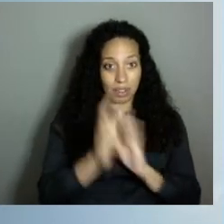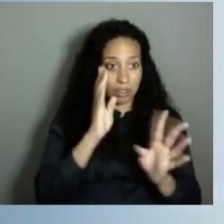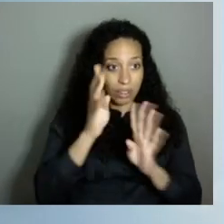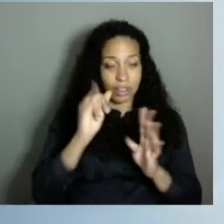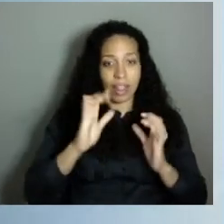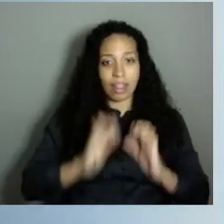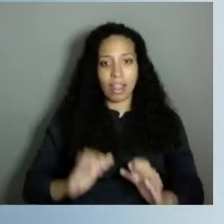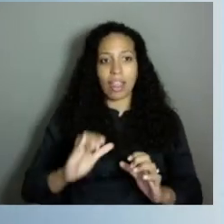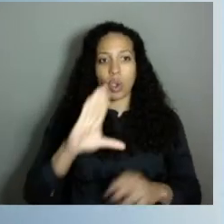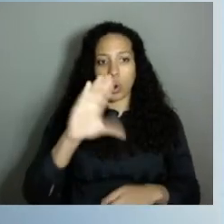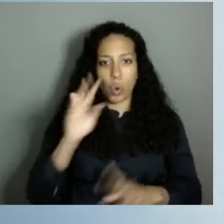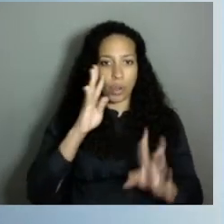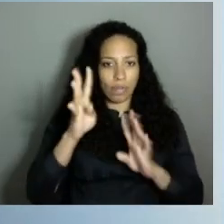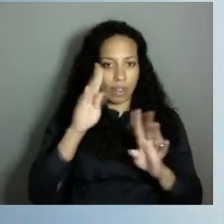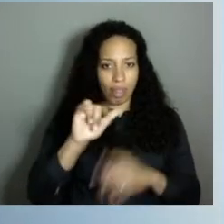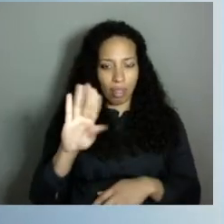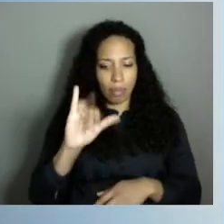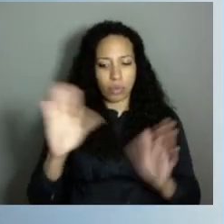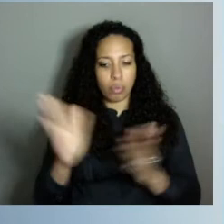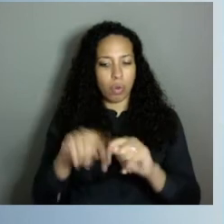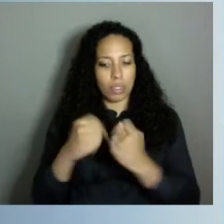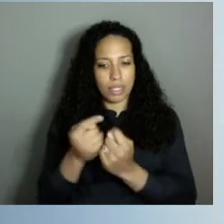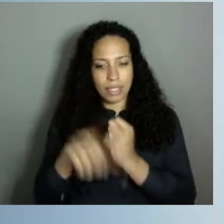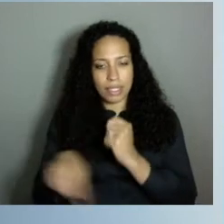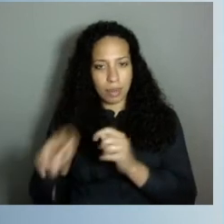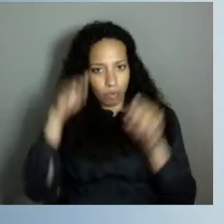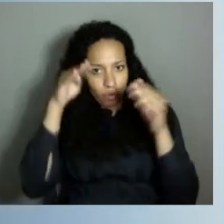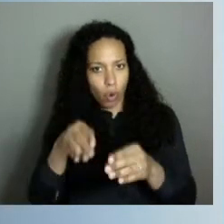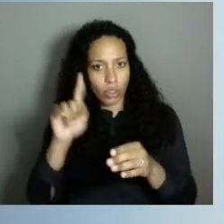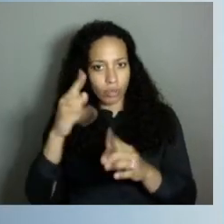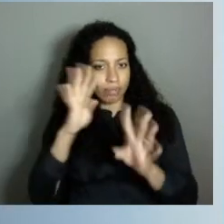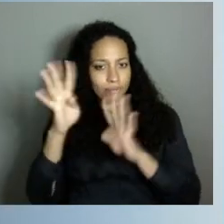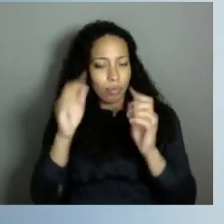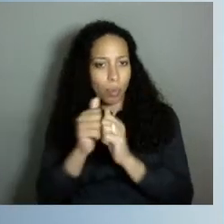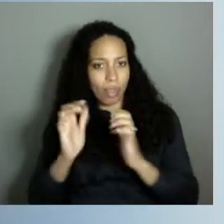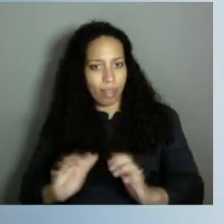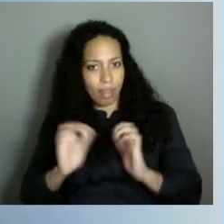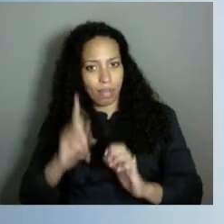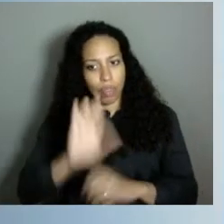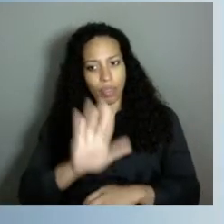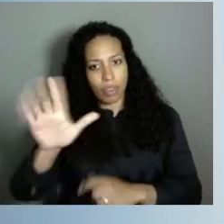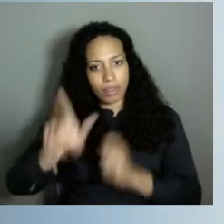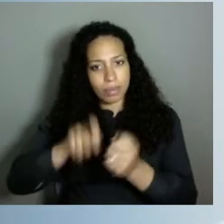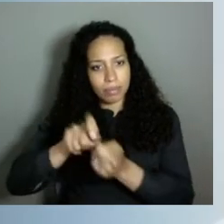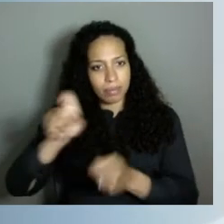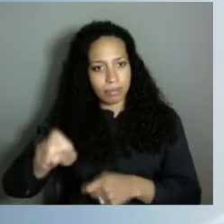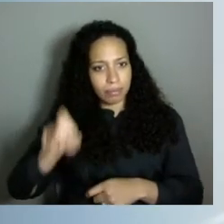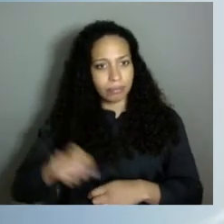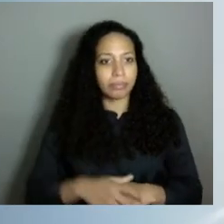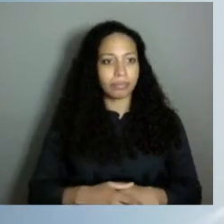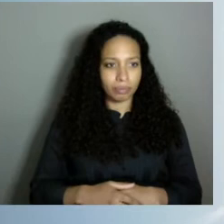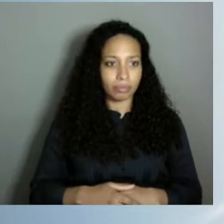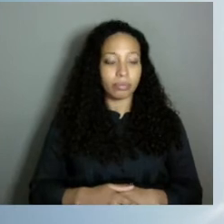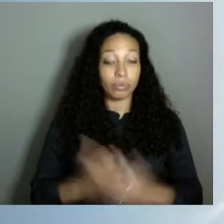is a small, dedicated team that focuses solely on innovating with our clients for their particular needs. For today's